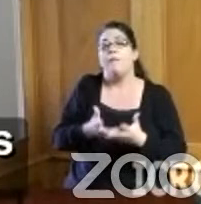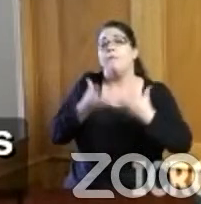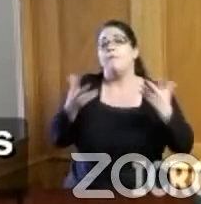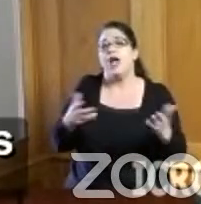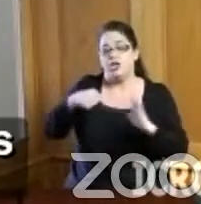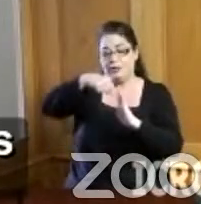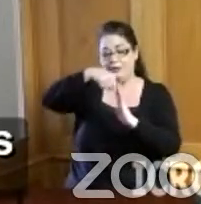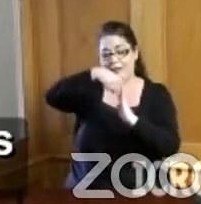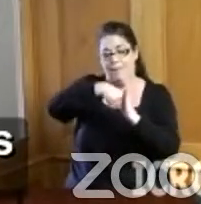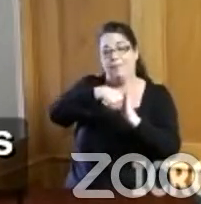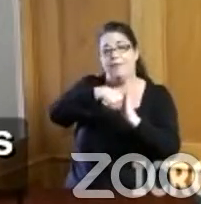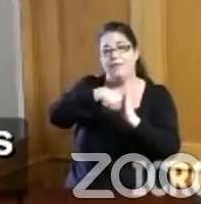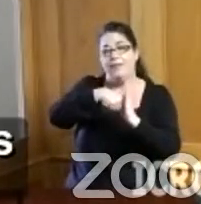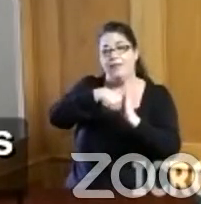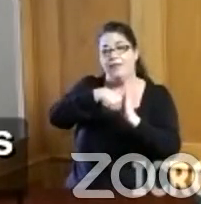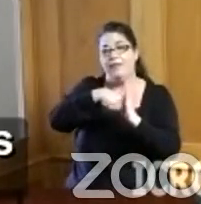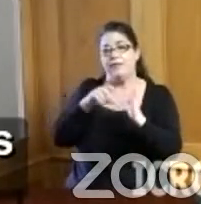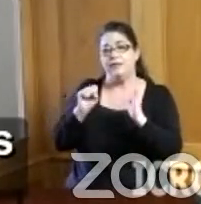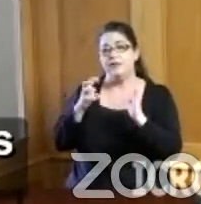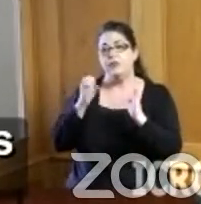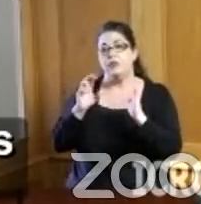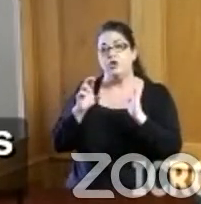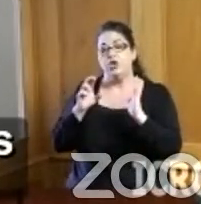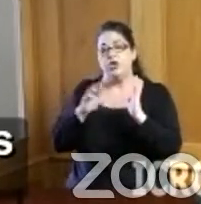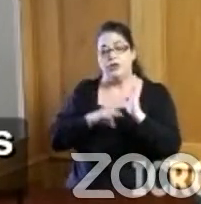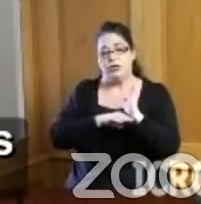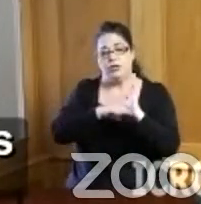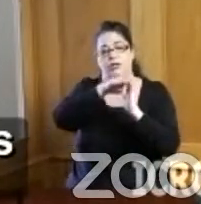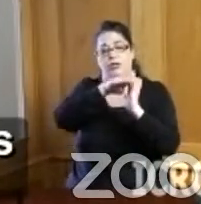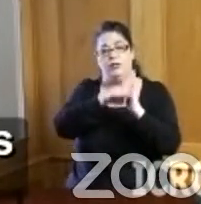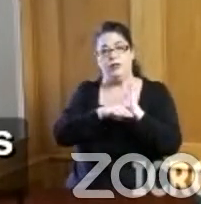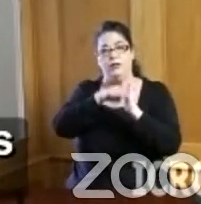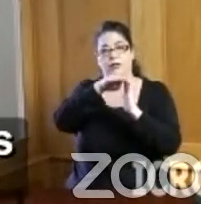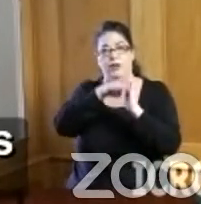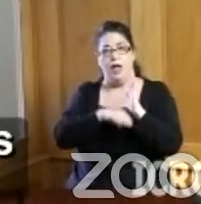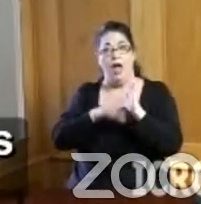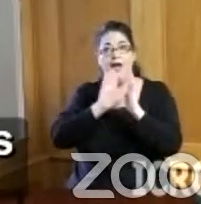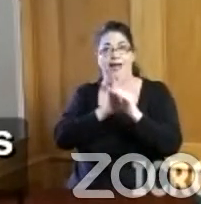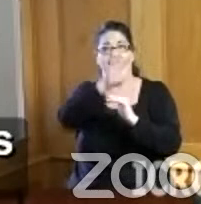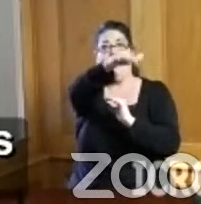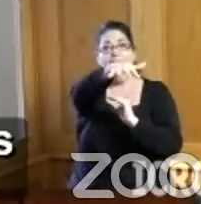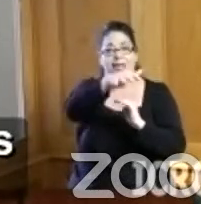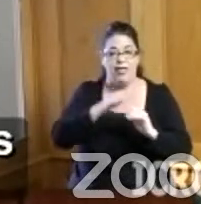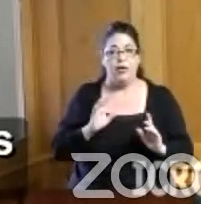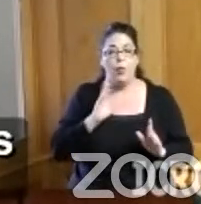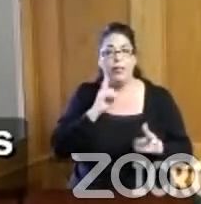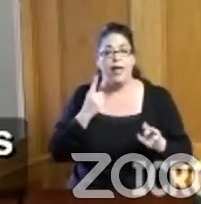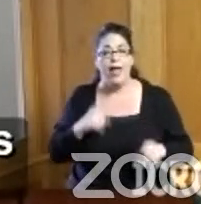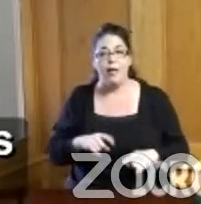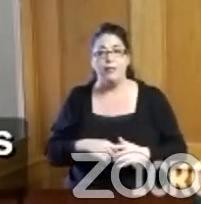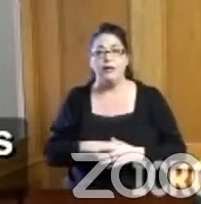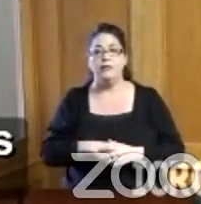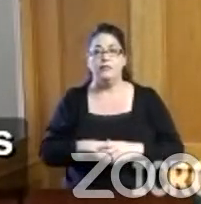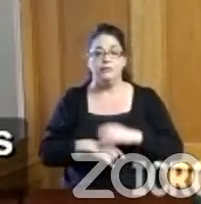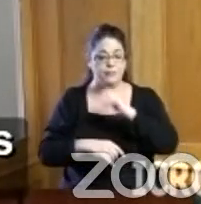know, depth actually the sewer actually surcharged and what the likelihood of that,